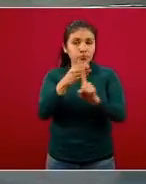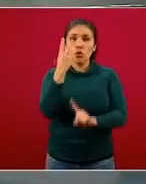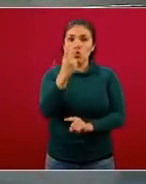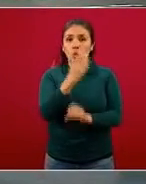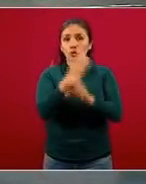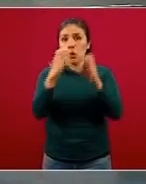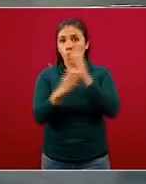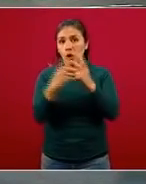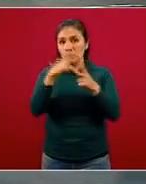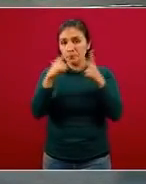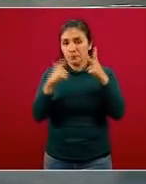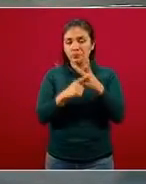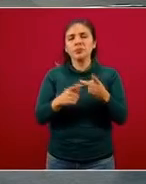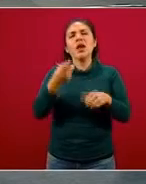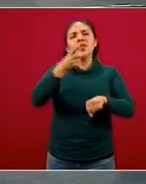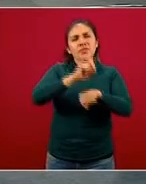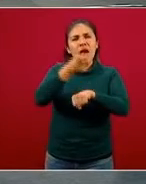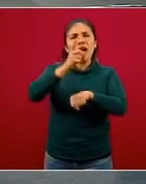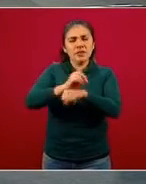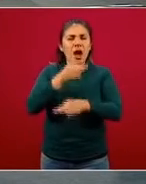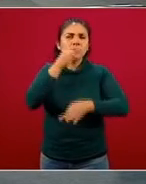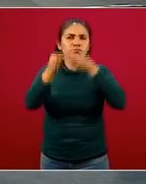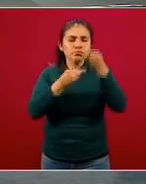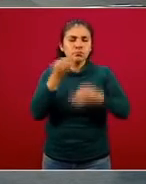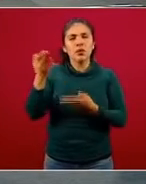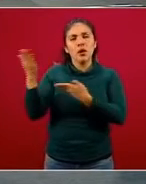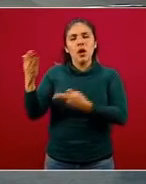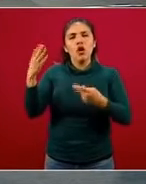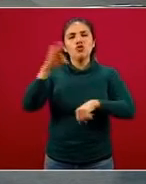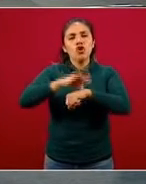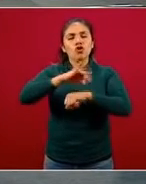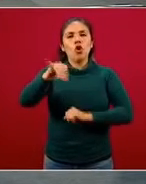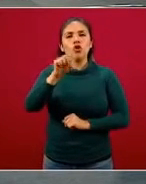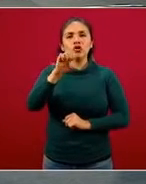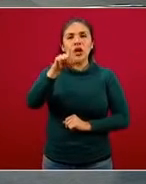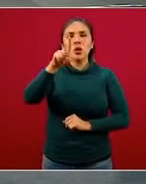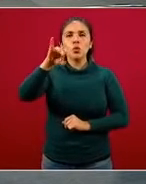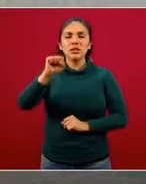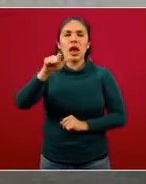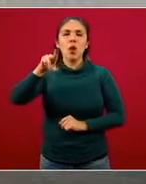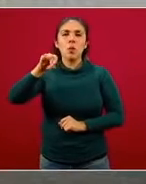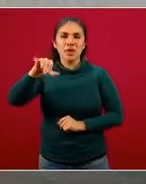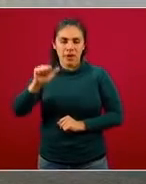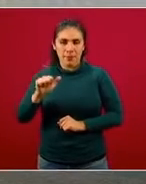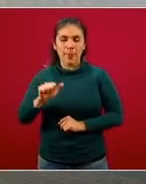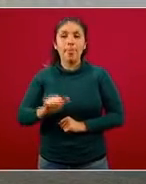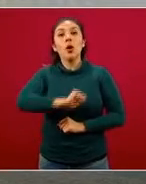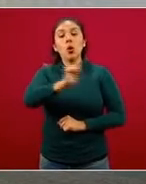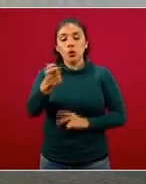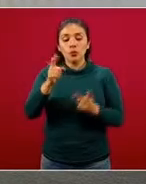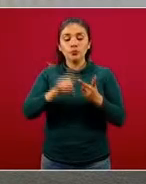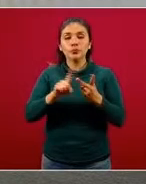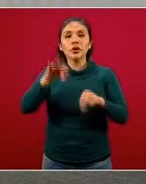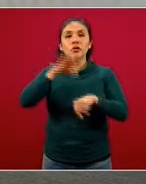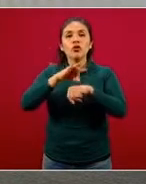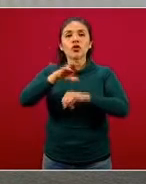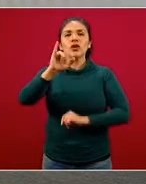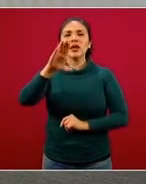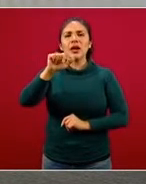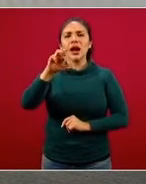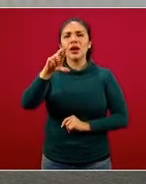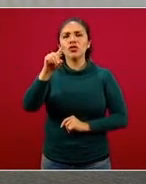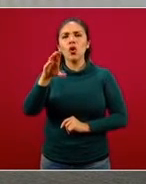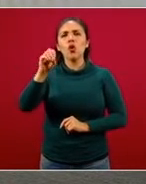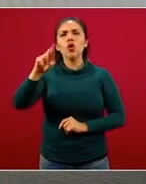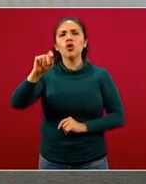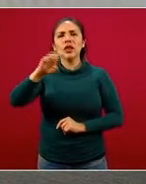SARS-CoV-2. They will be focusing on two main elements: the daily technical report, which will be presented by Dr. Alomia, and